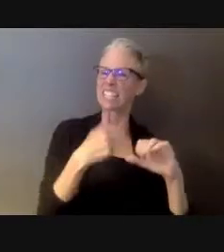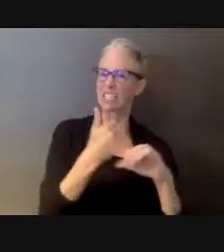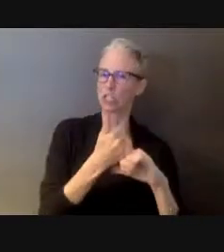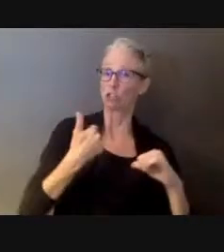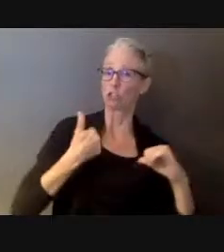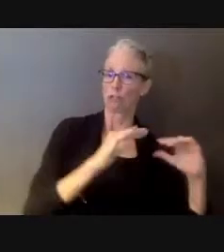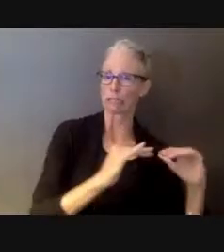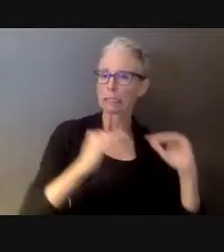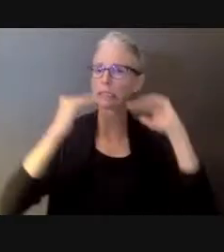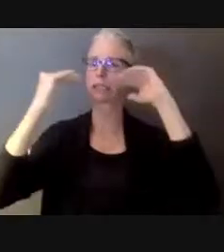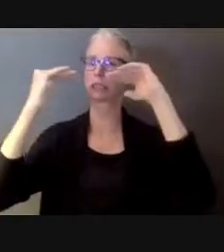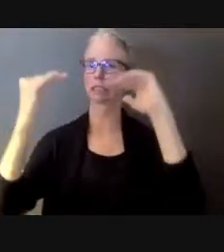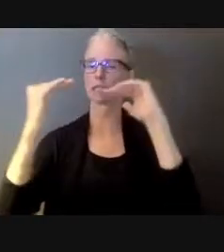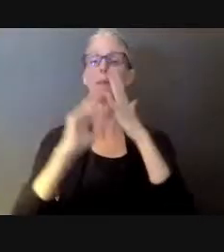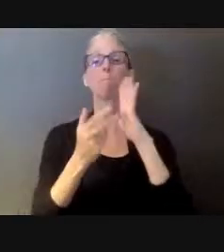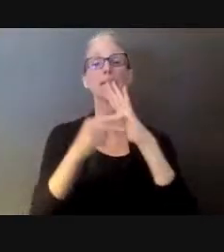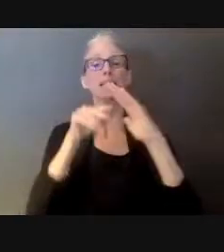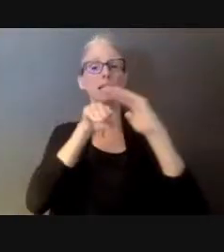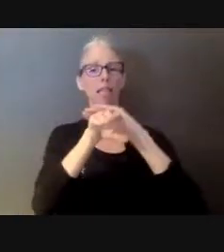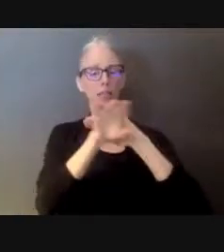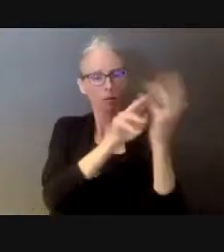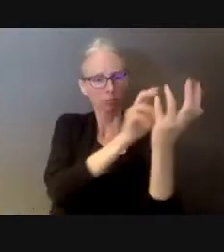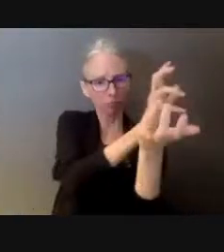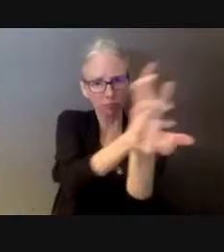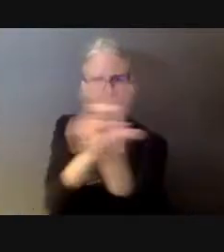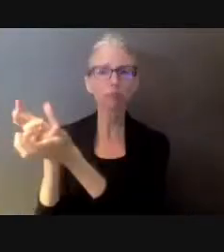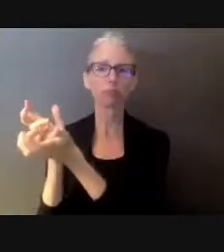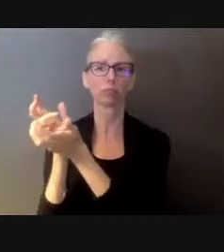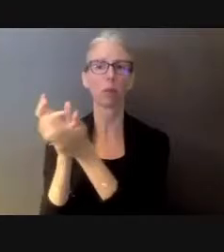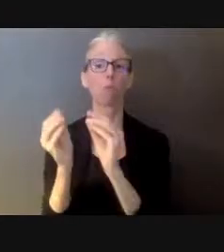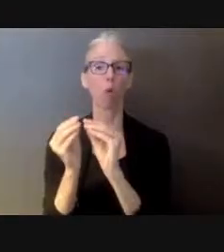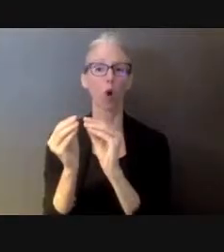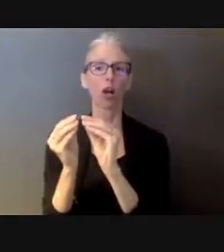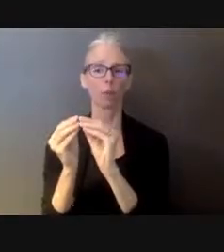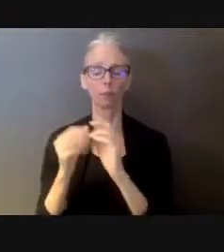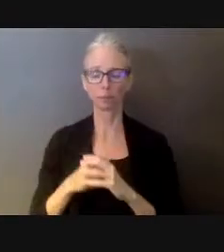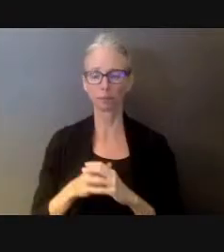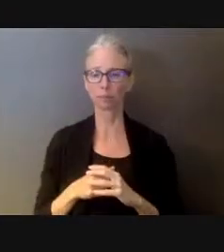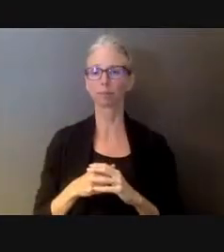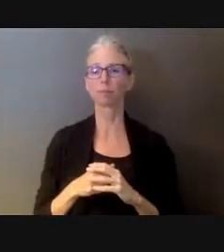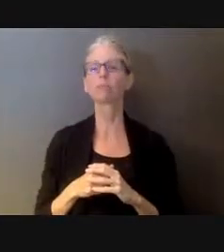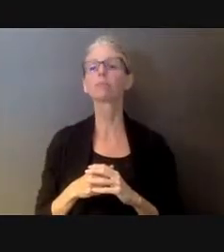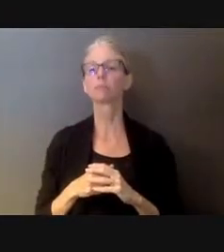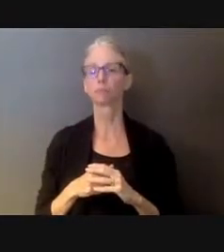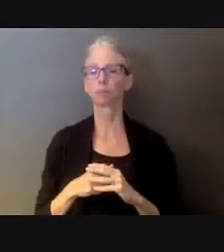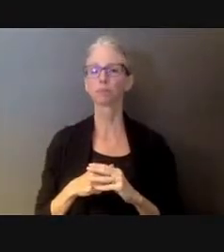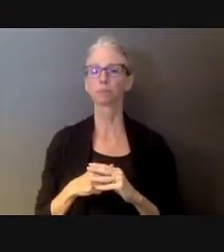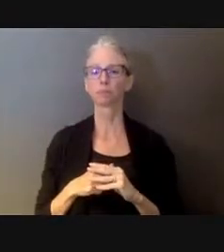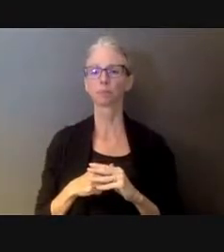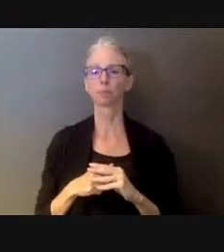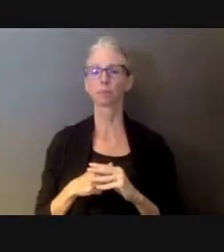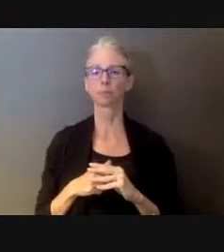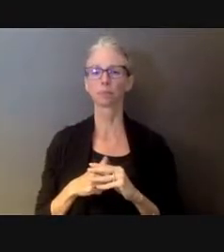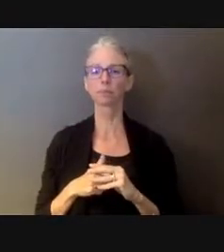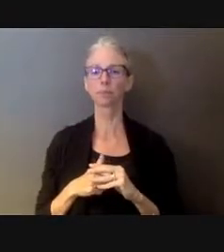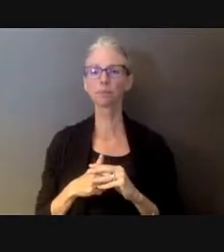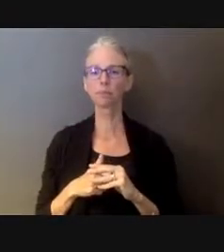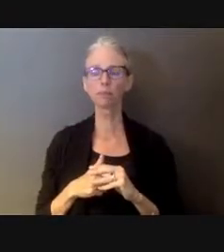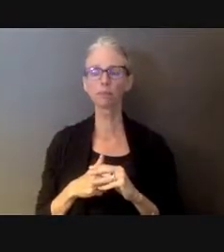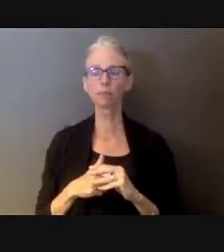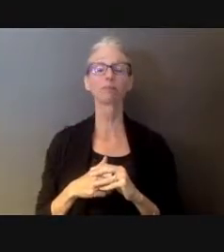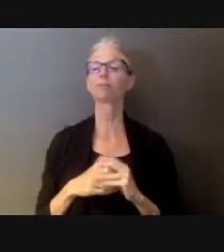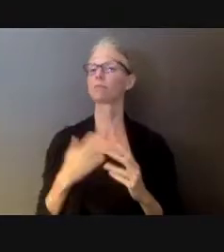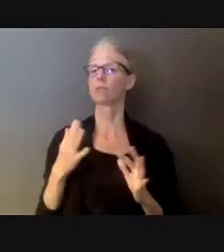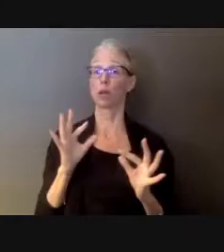to more people based on the feedback we got last year. But we know we probably didn't get things